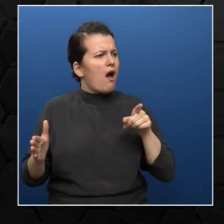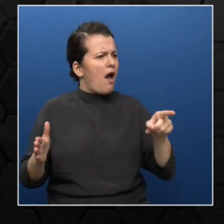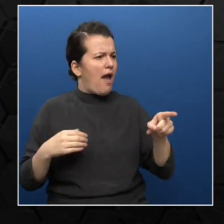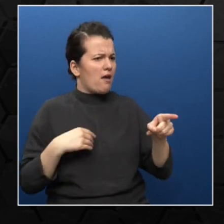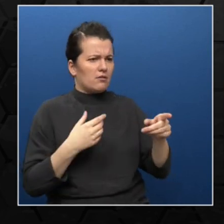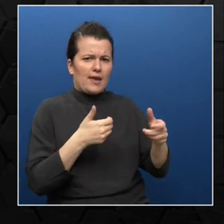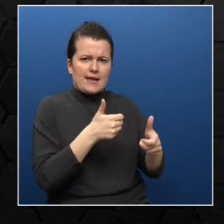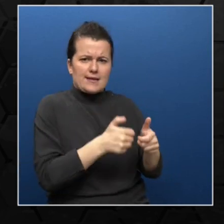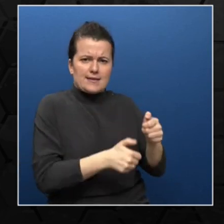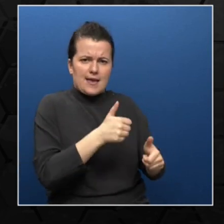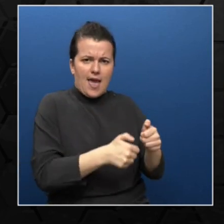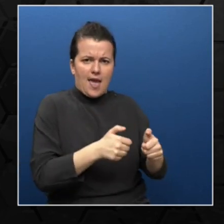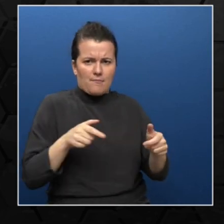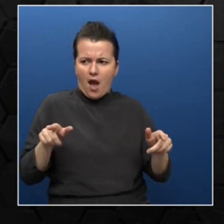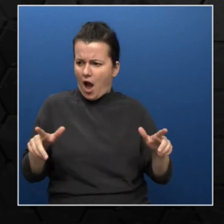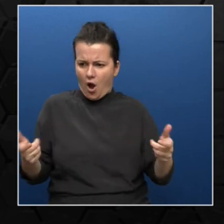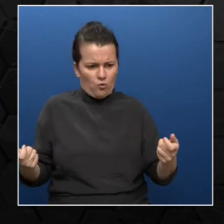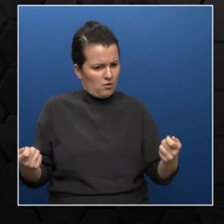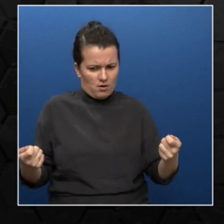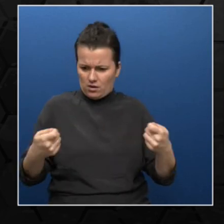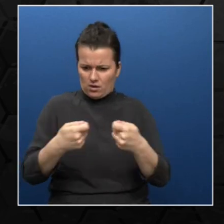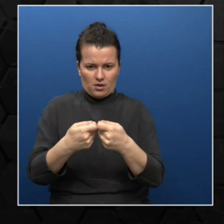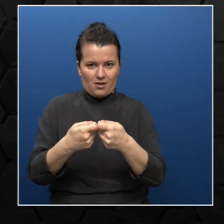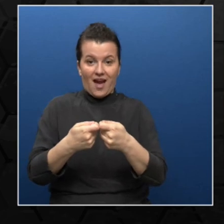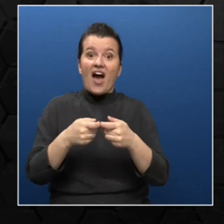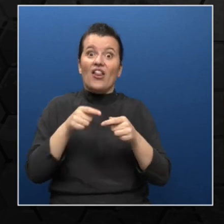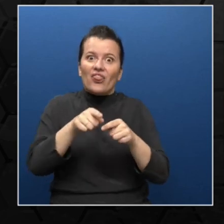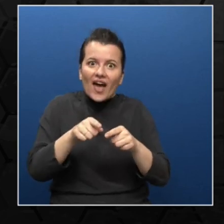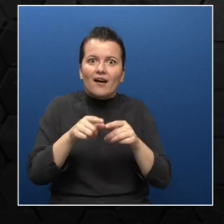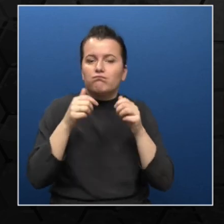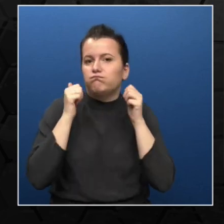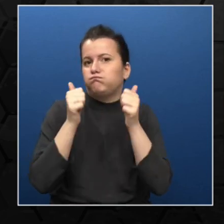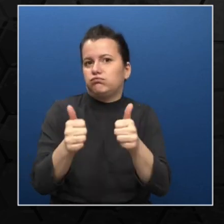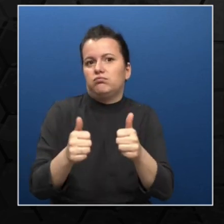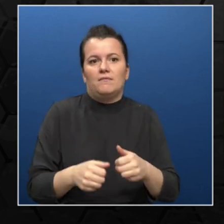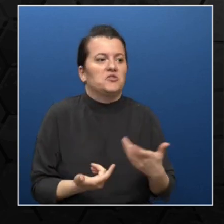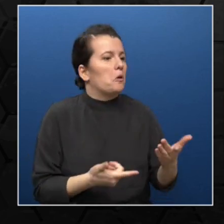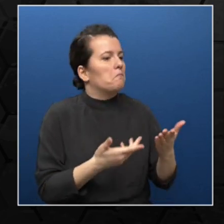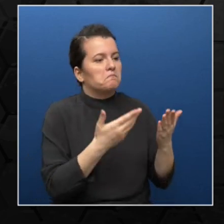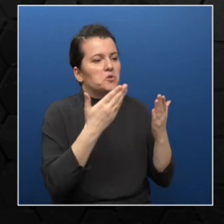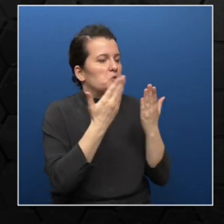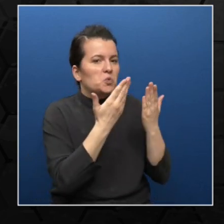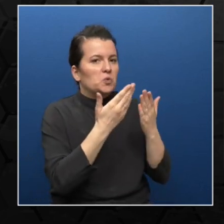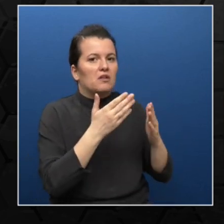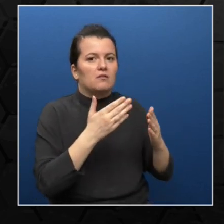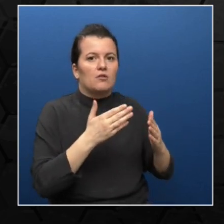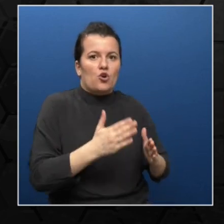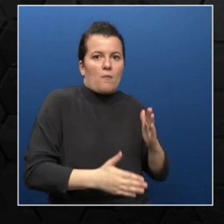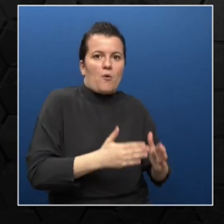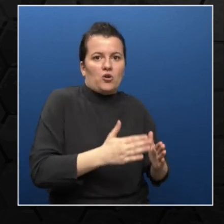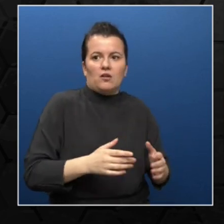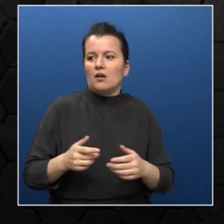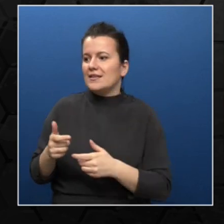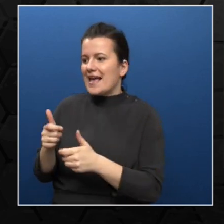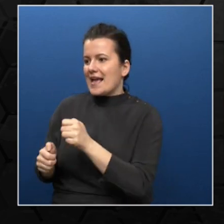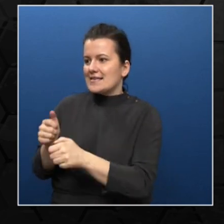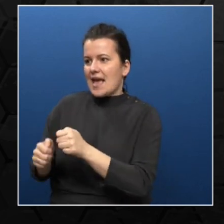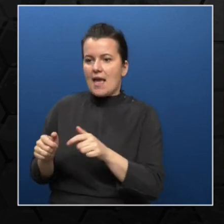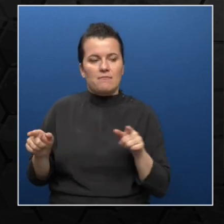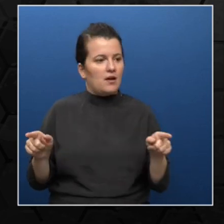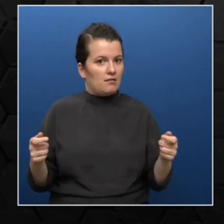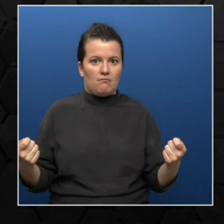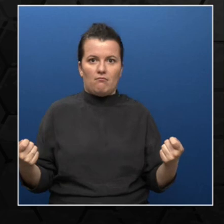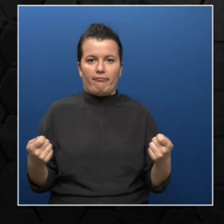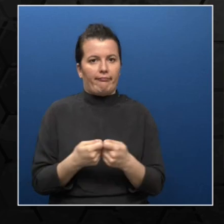is really, really useful. So if students come from robotics backgrounds and think I want to get into games research, that's really